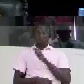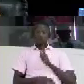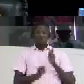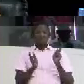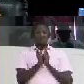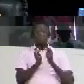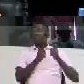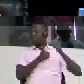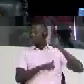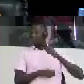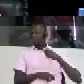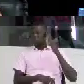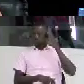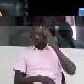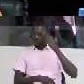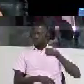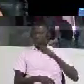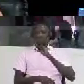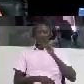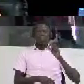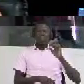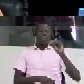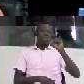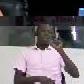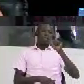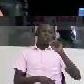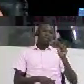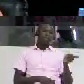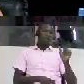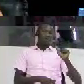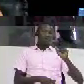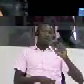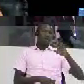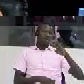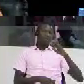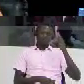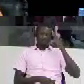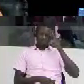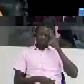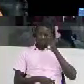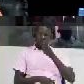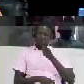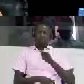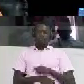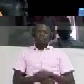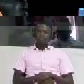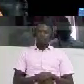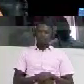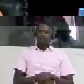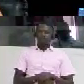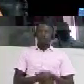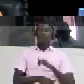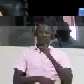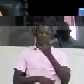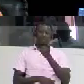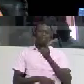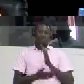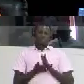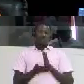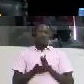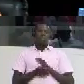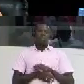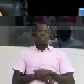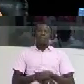and as you know, my name is Sagar. tasee nañ démba te comme ni nga ko xamee rek maa ngi tudda Sagar dëgg la It's